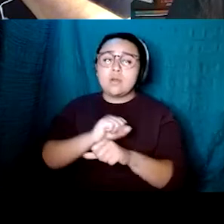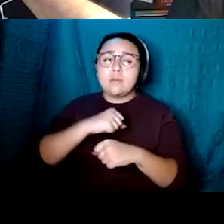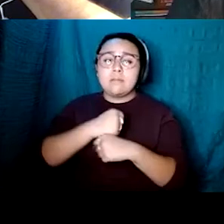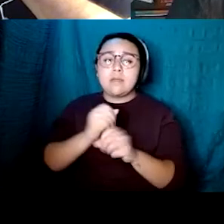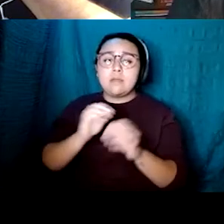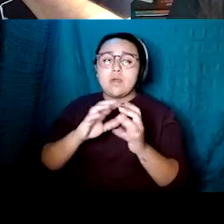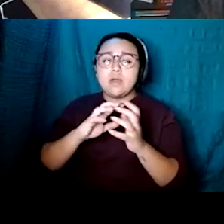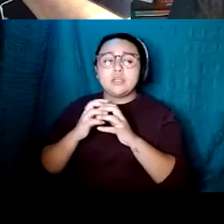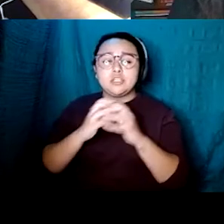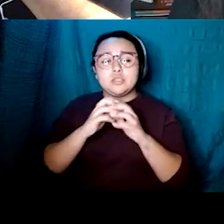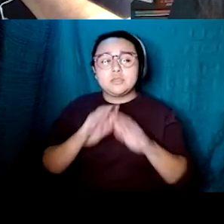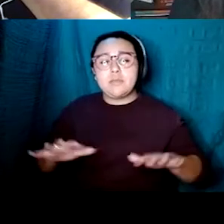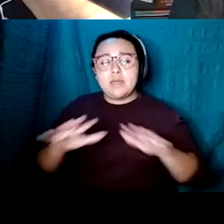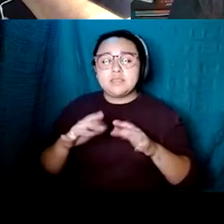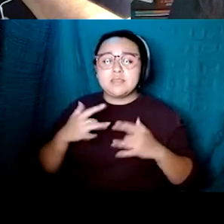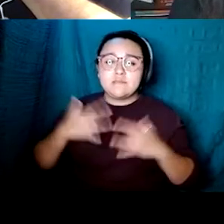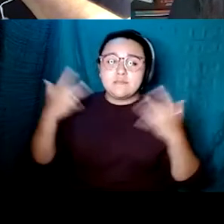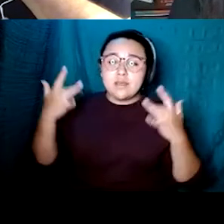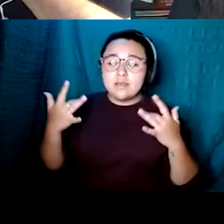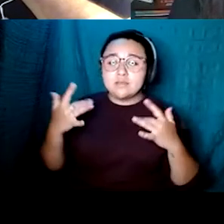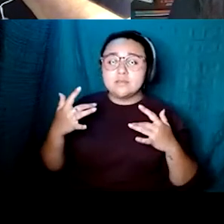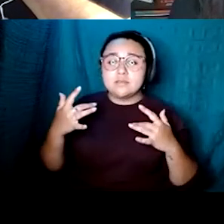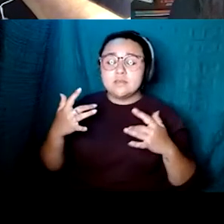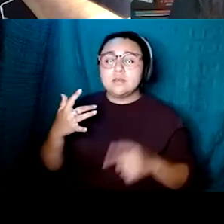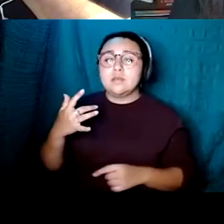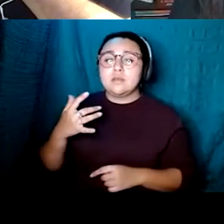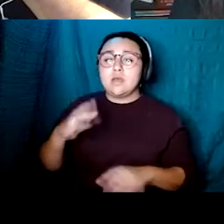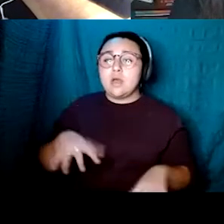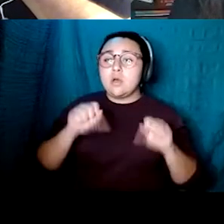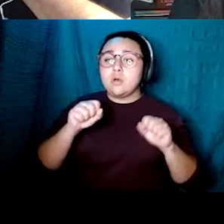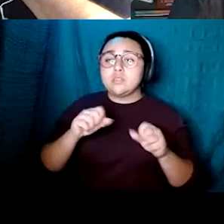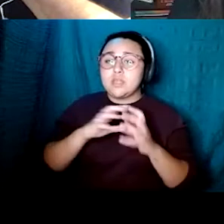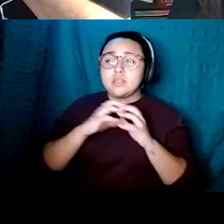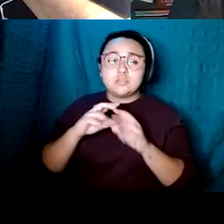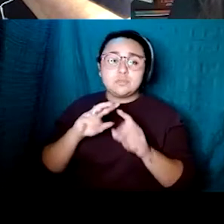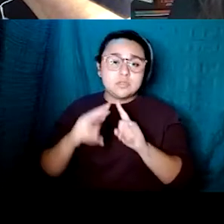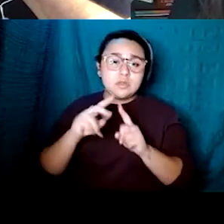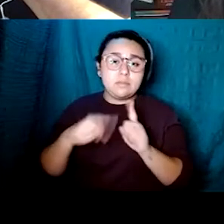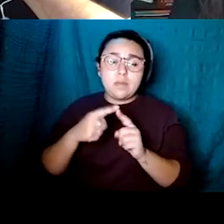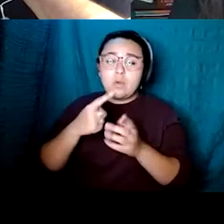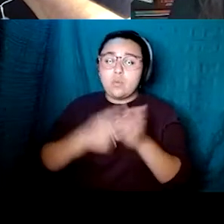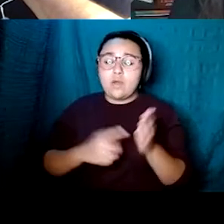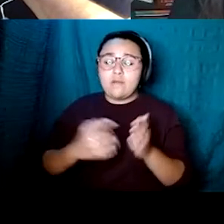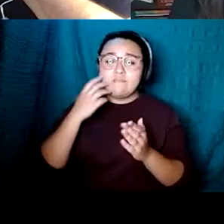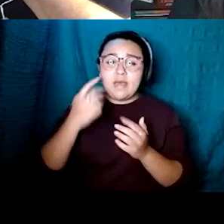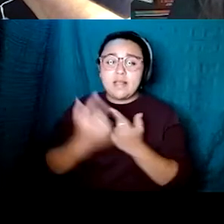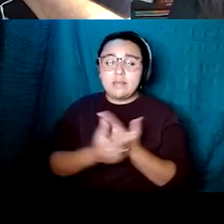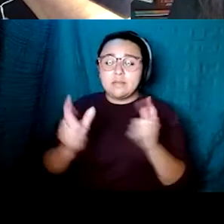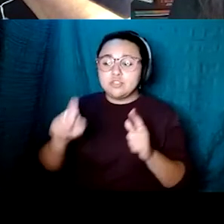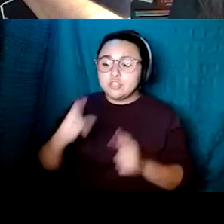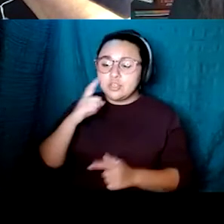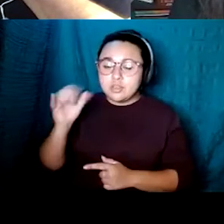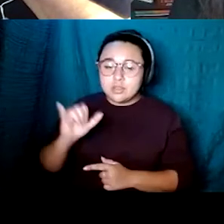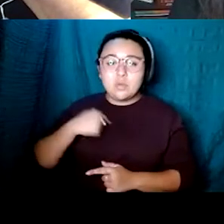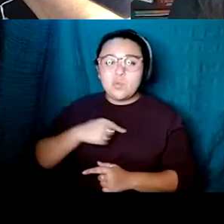more intersectional events, you know, holding an intersectional perspective about what fat liberation should be. And we